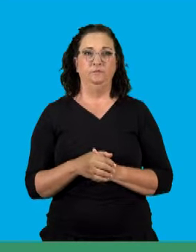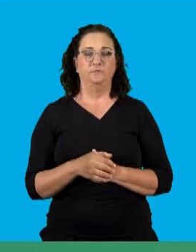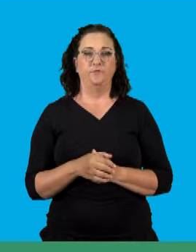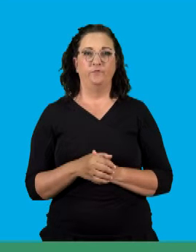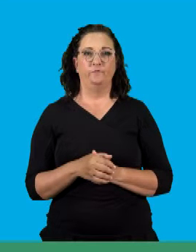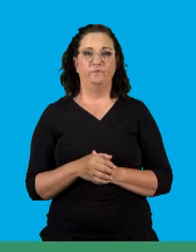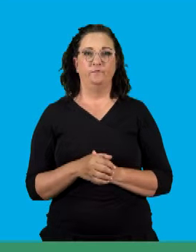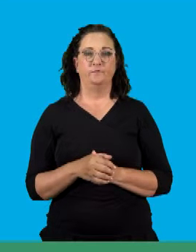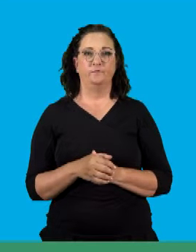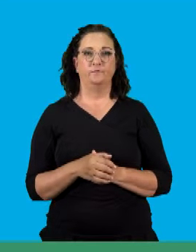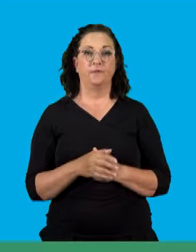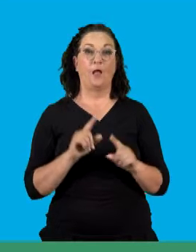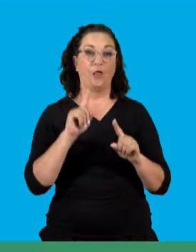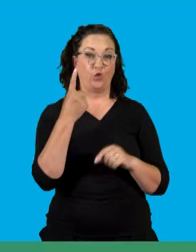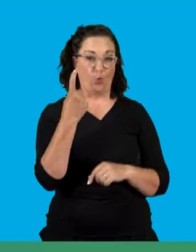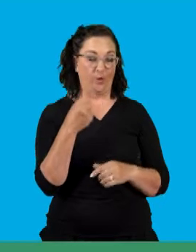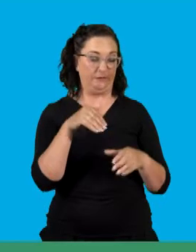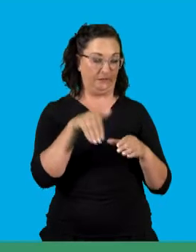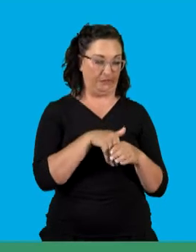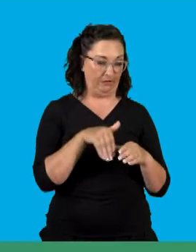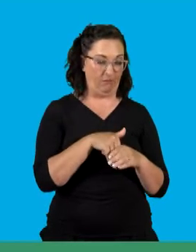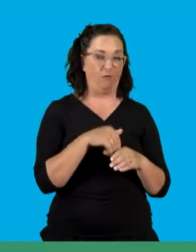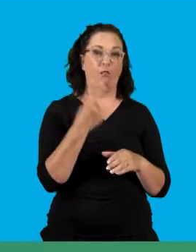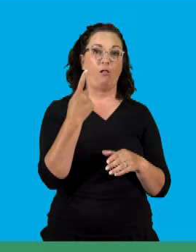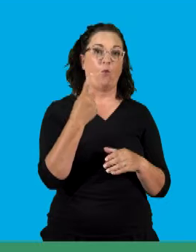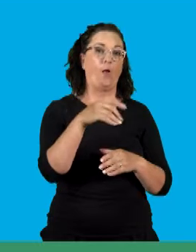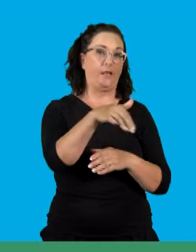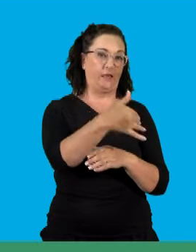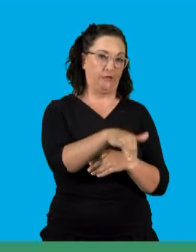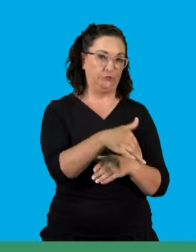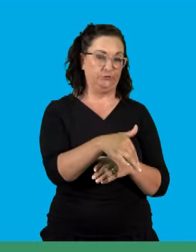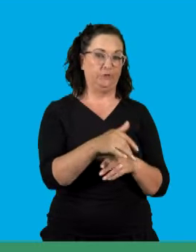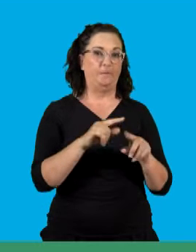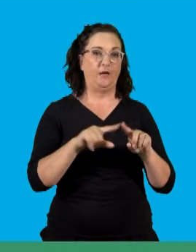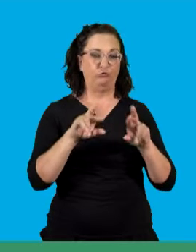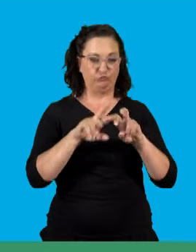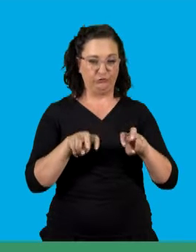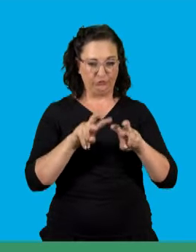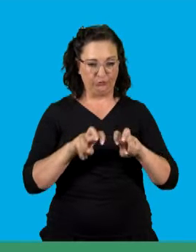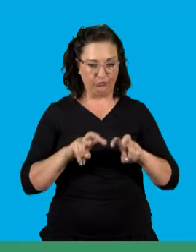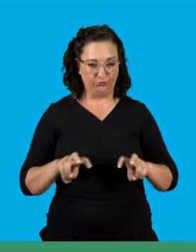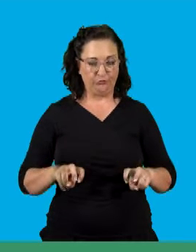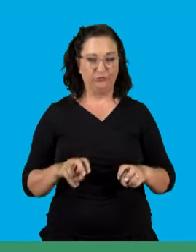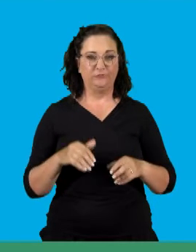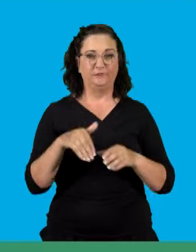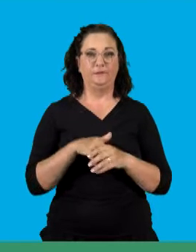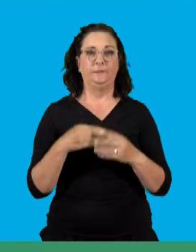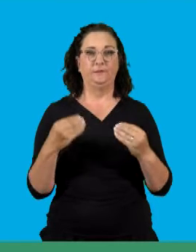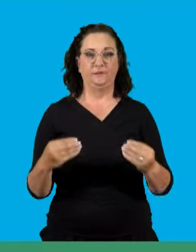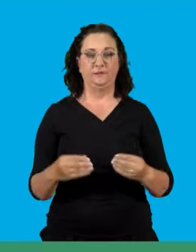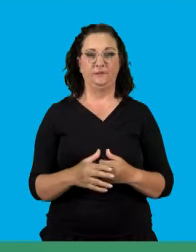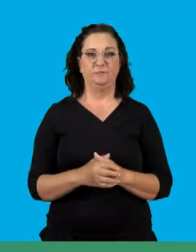understand the other one is conducted internally, the other one externally, meaning we are conducting a research within the business